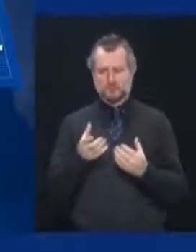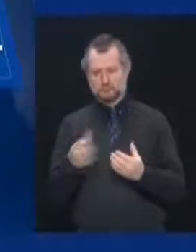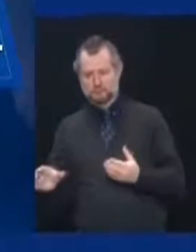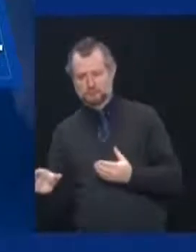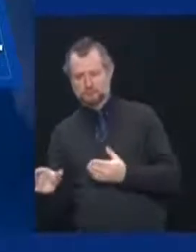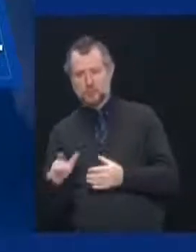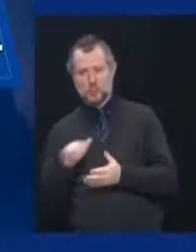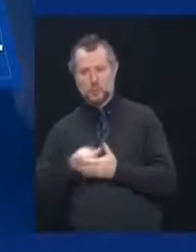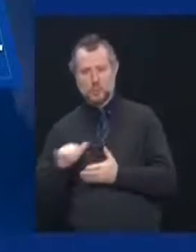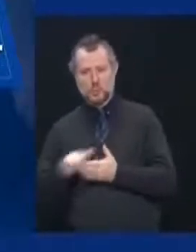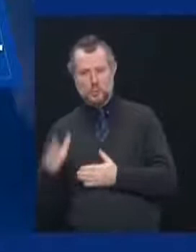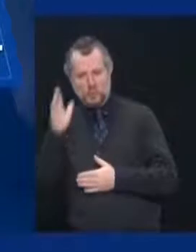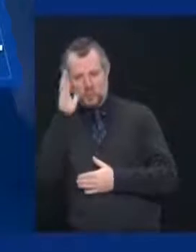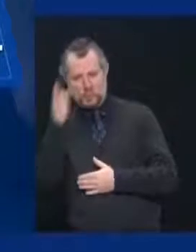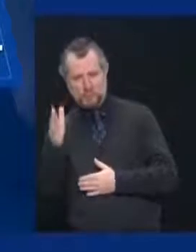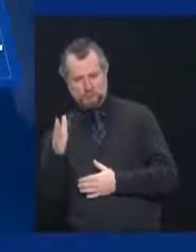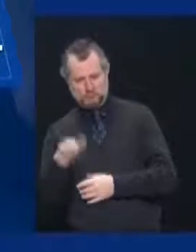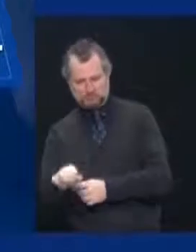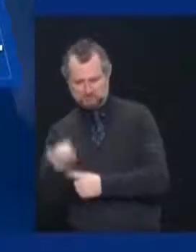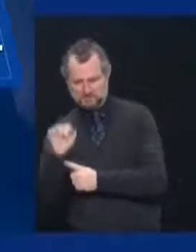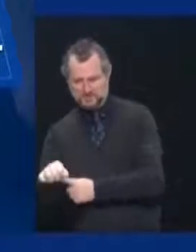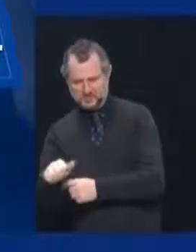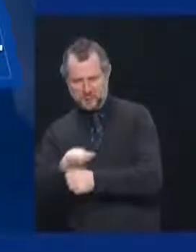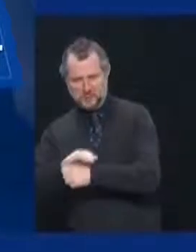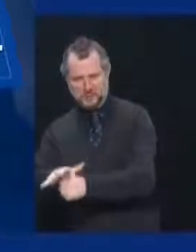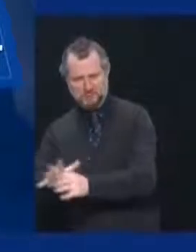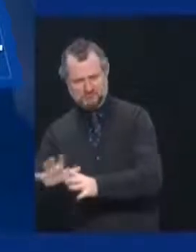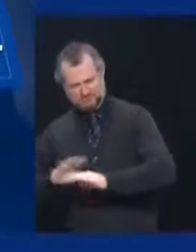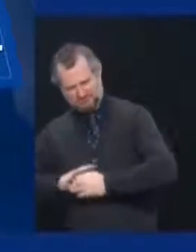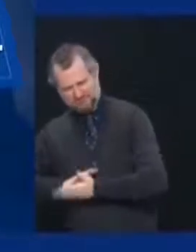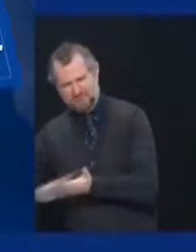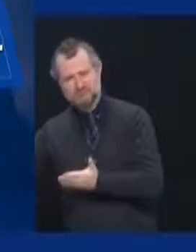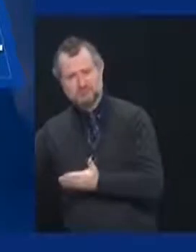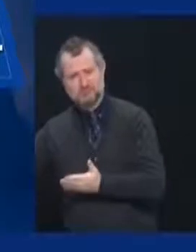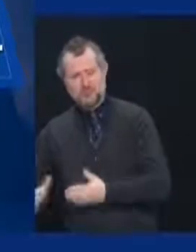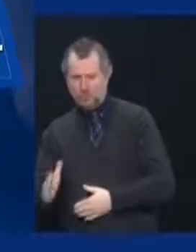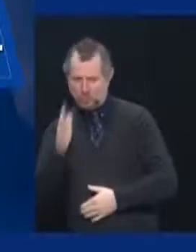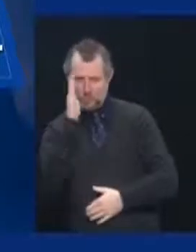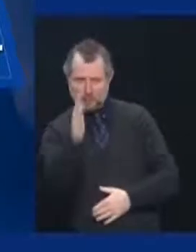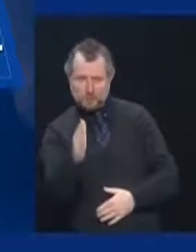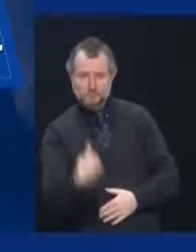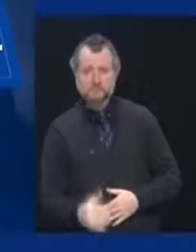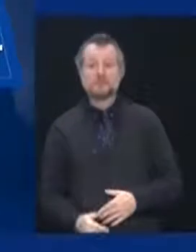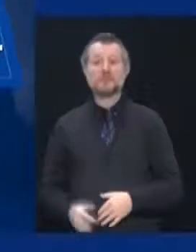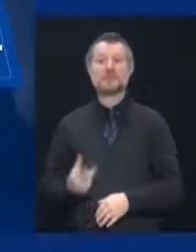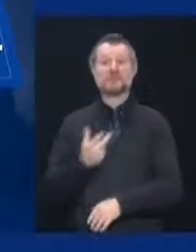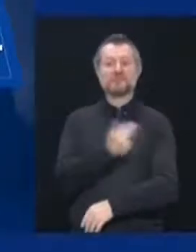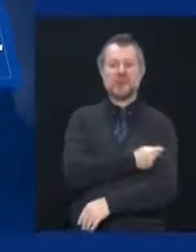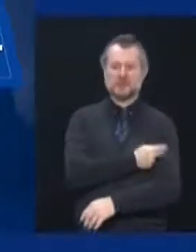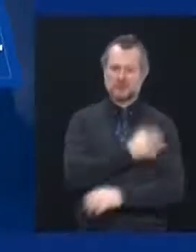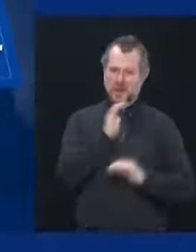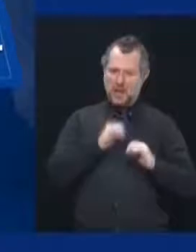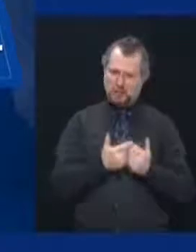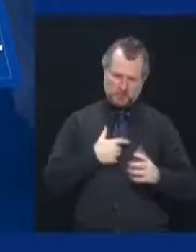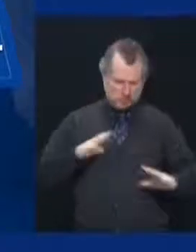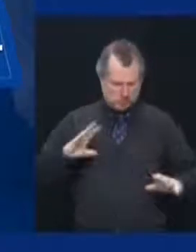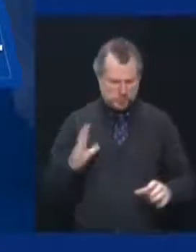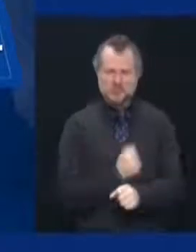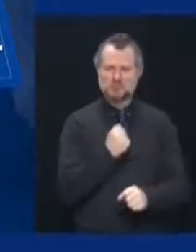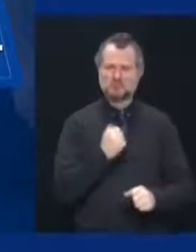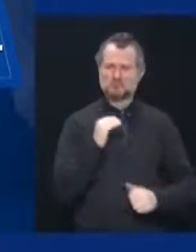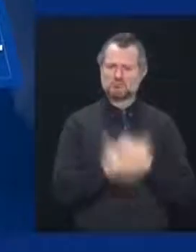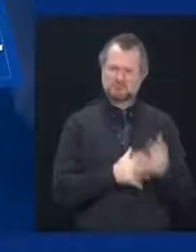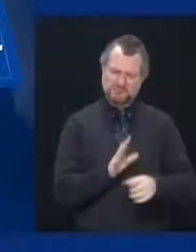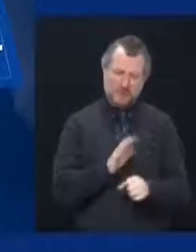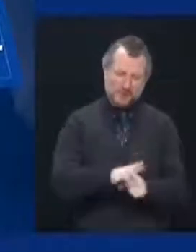going to win this war against COVID. The vaccine is the weapon that will win the war, and